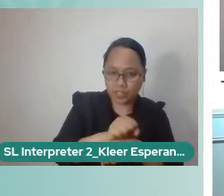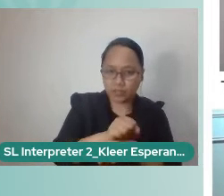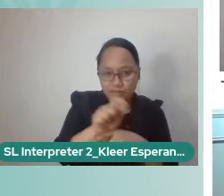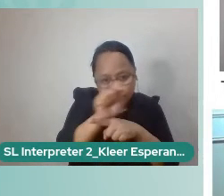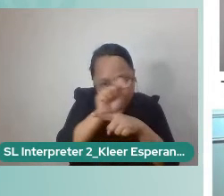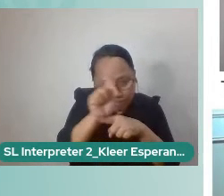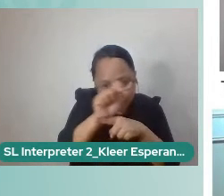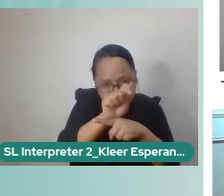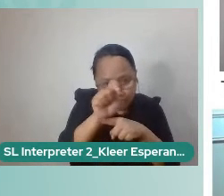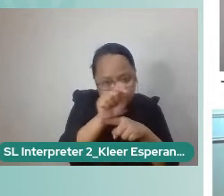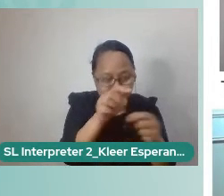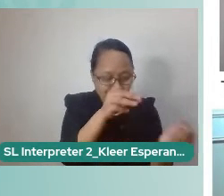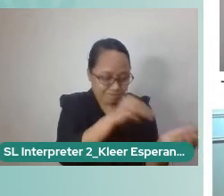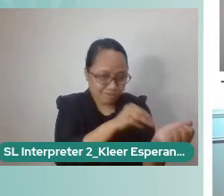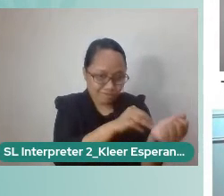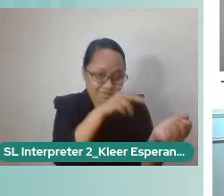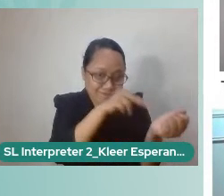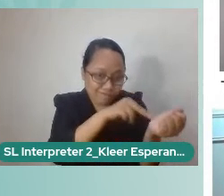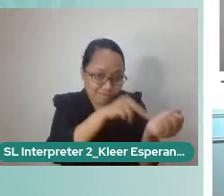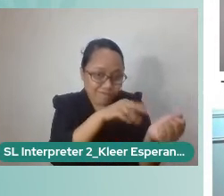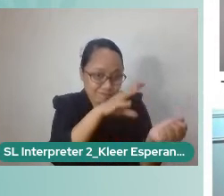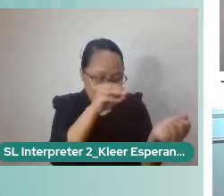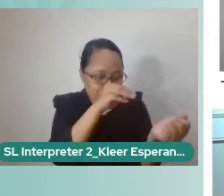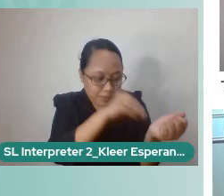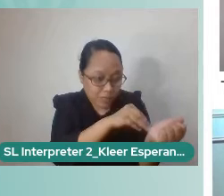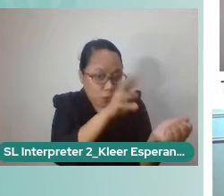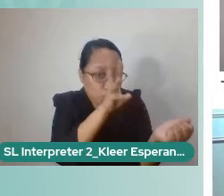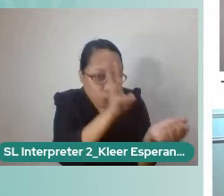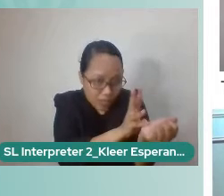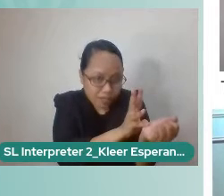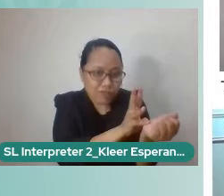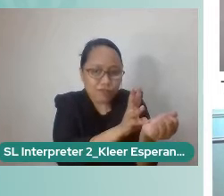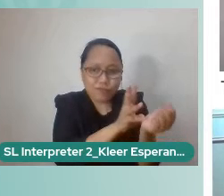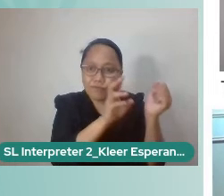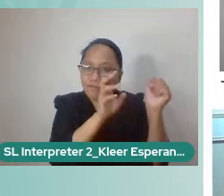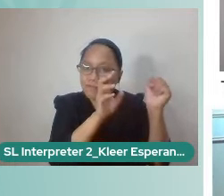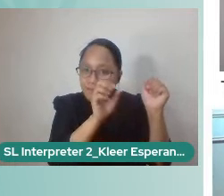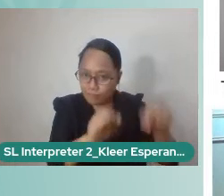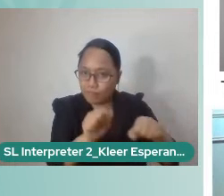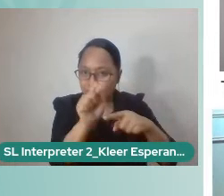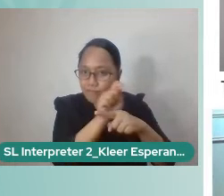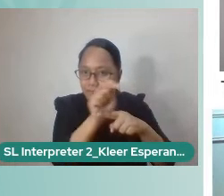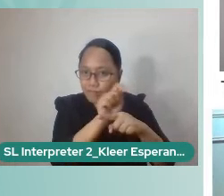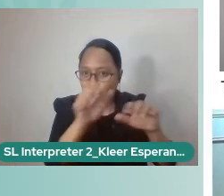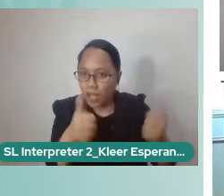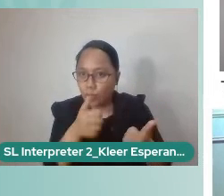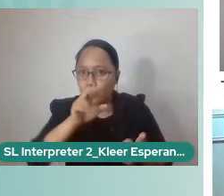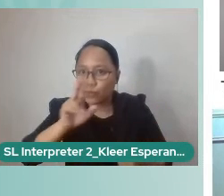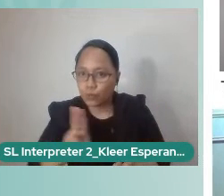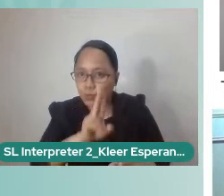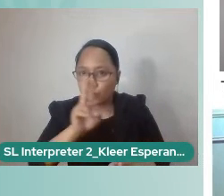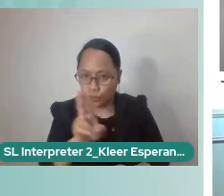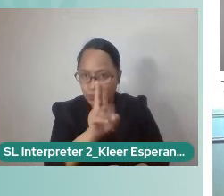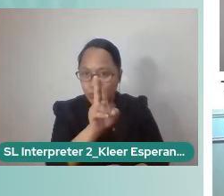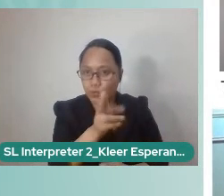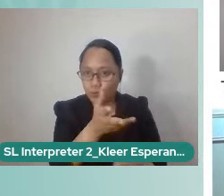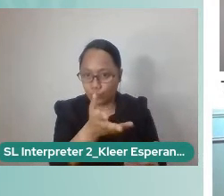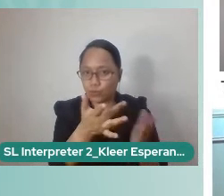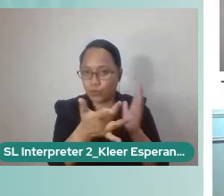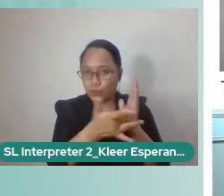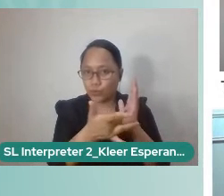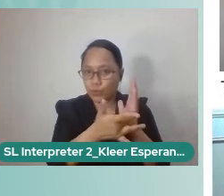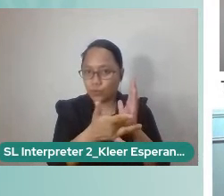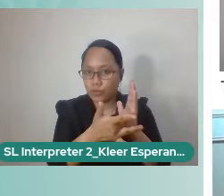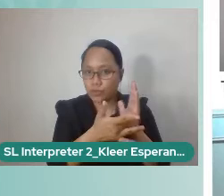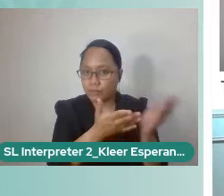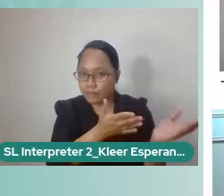doctors, but also nurse and midwife has been able to deliver this treatment. For leads,